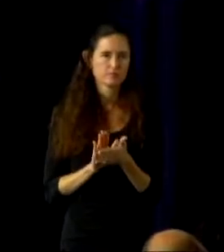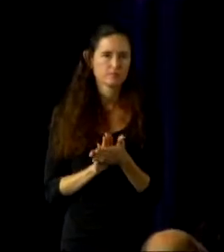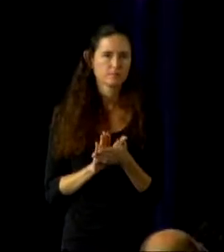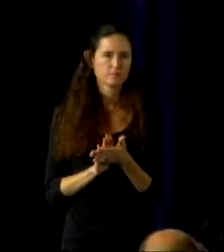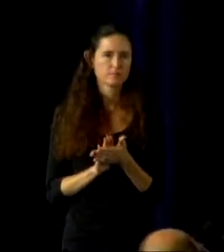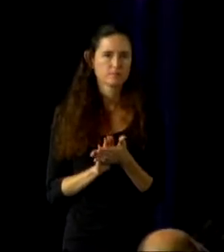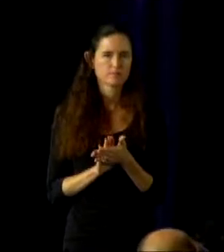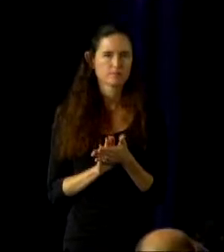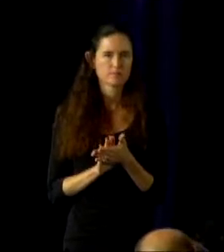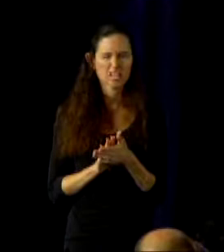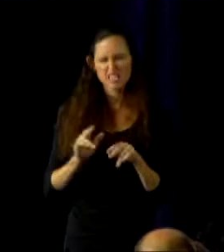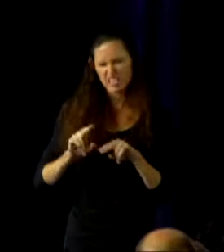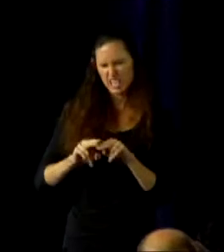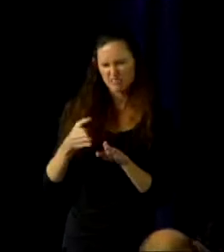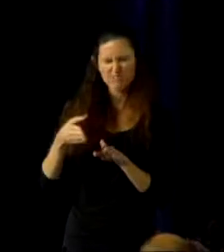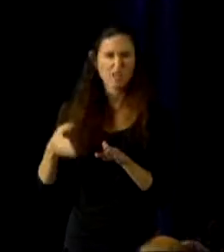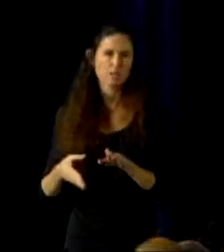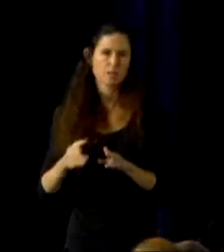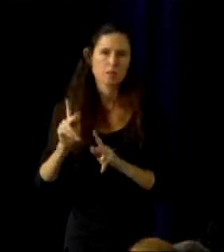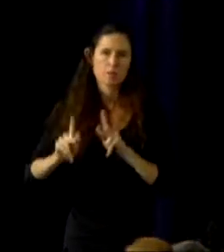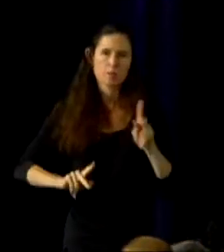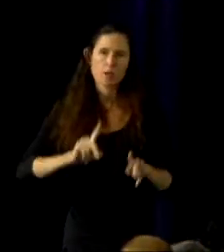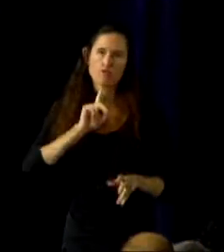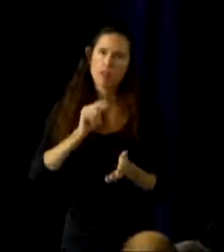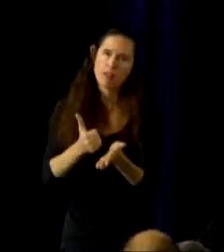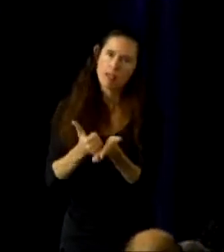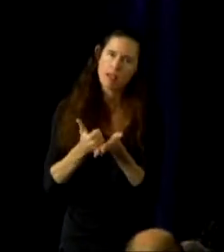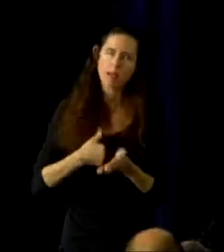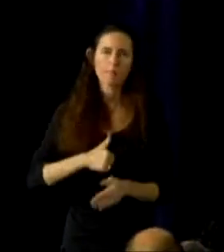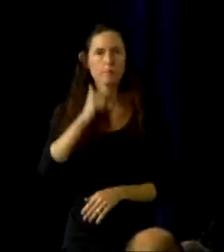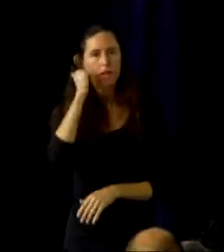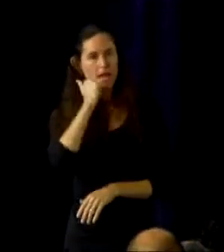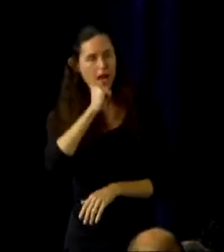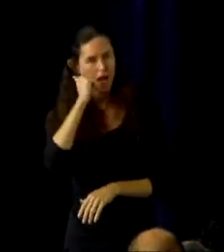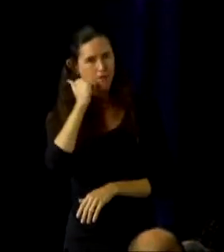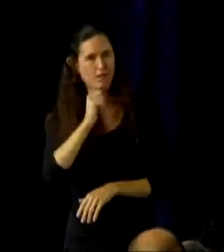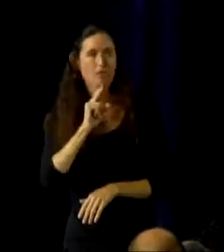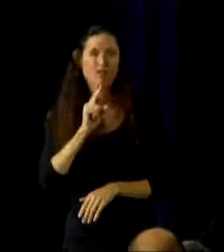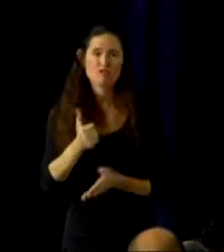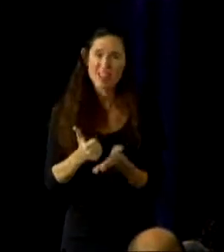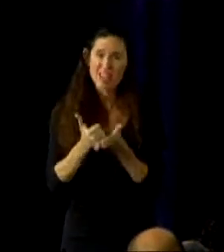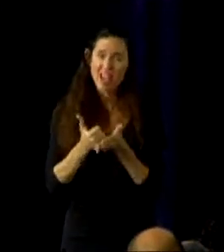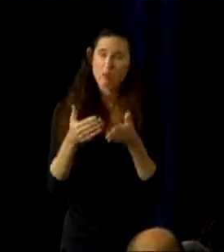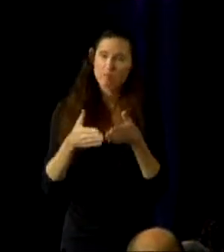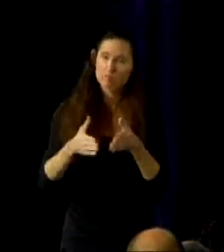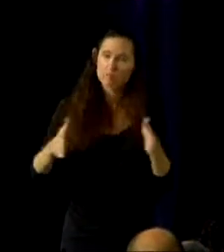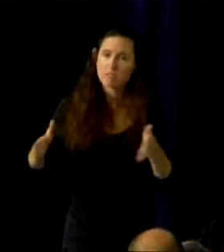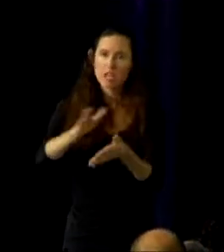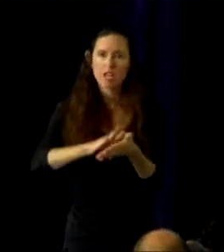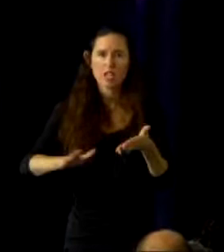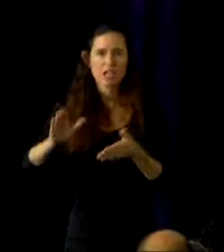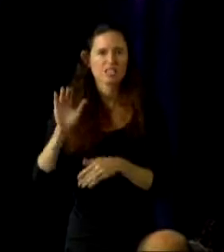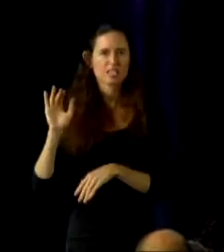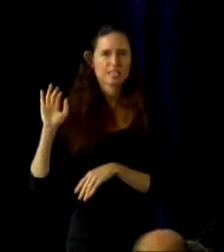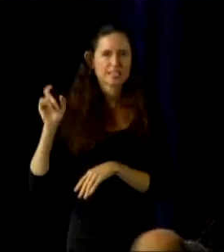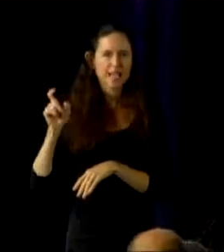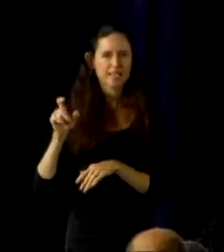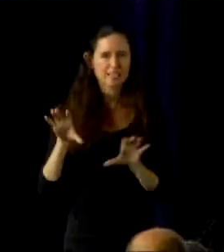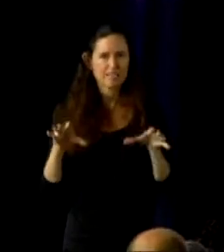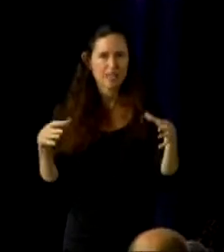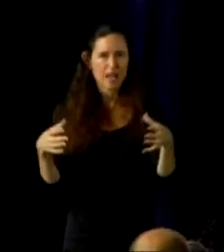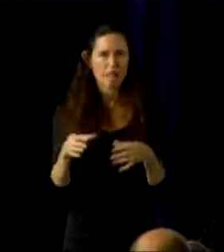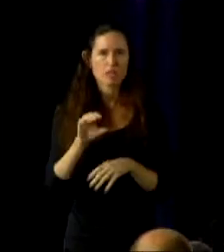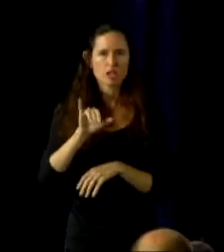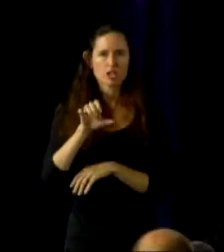And sitting next to them are some people who really help me every day, but more importantly, help the entire college, and that is the Executive Cabinet. I'd like to recognize them, John Wall,